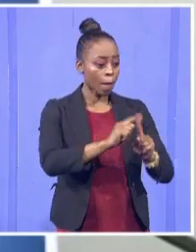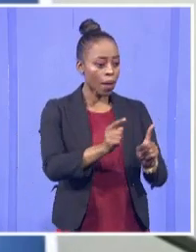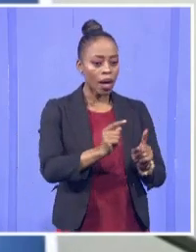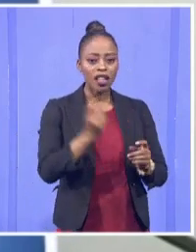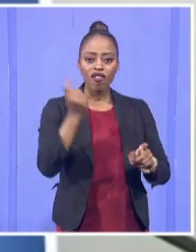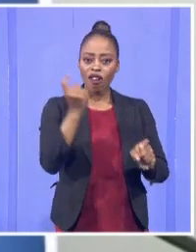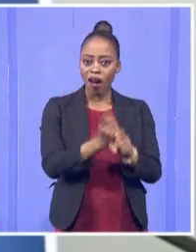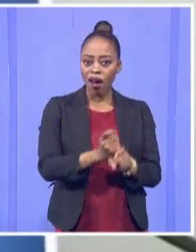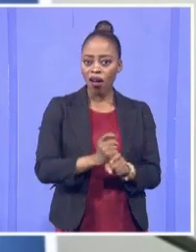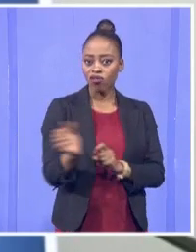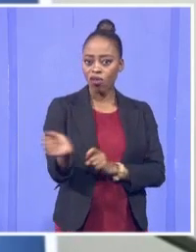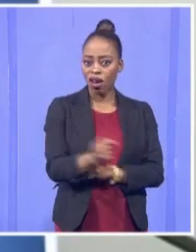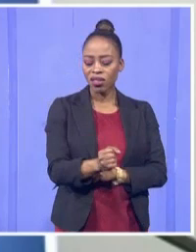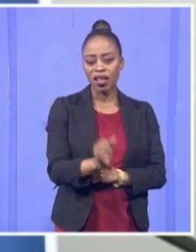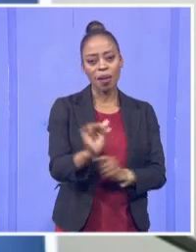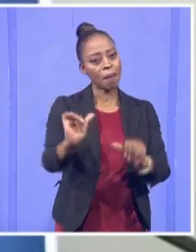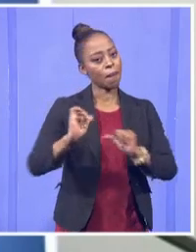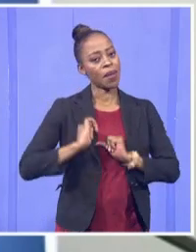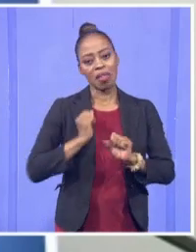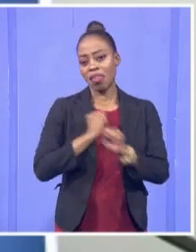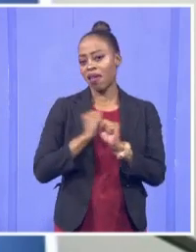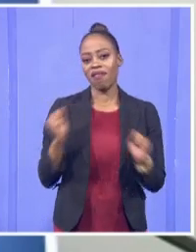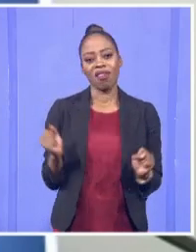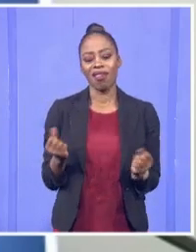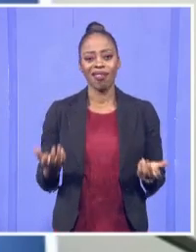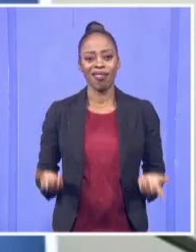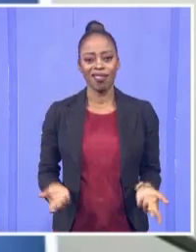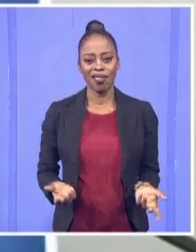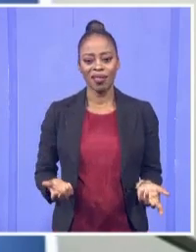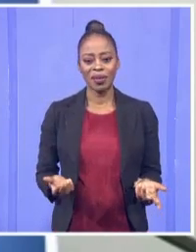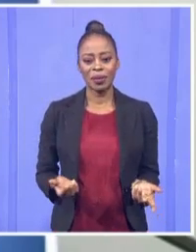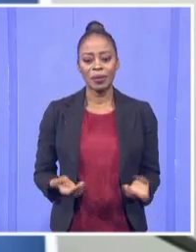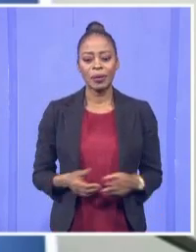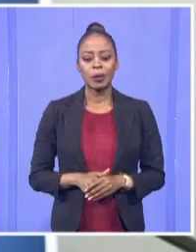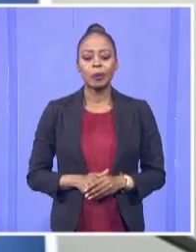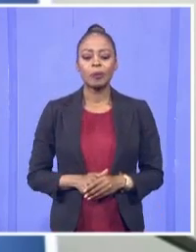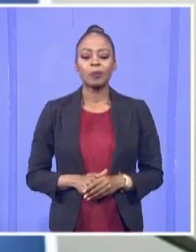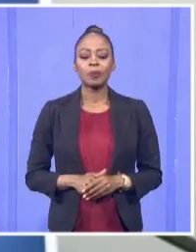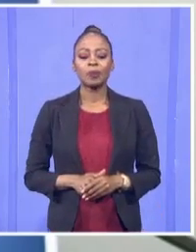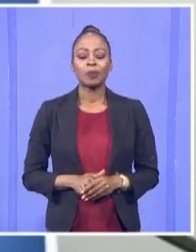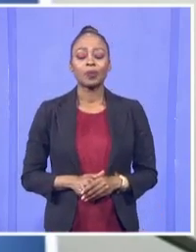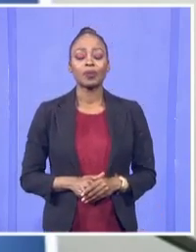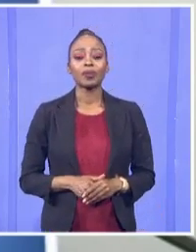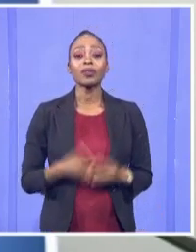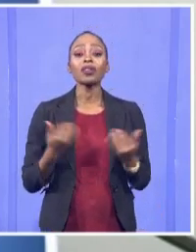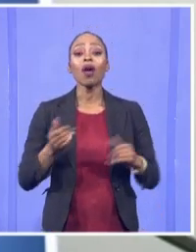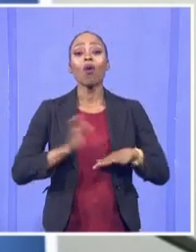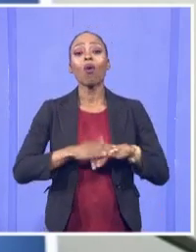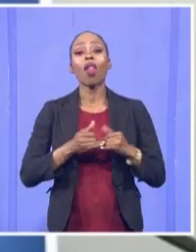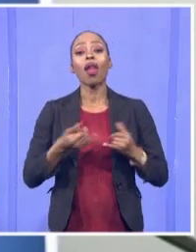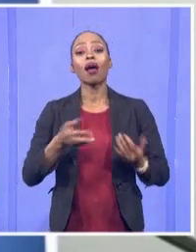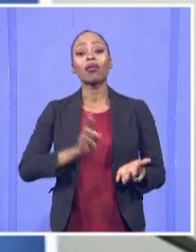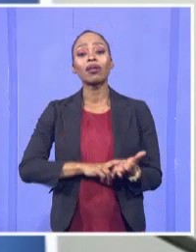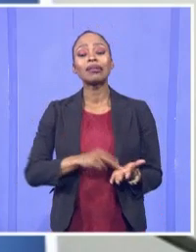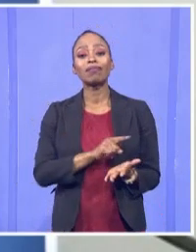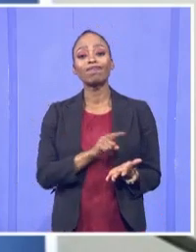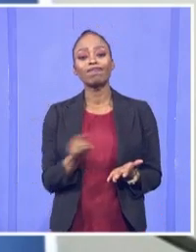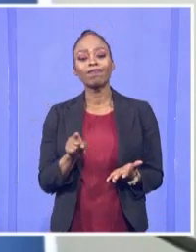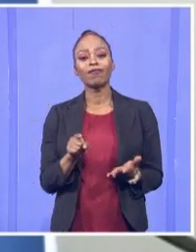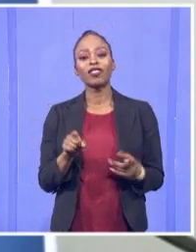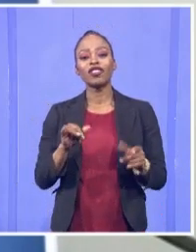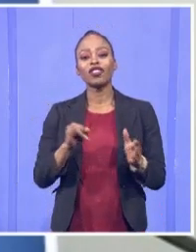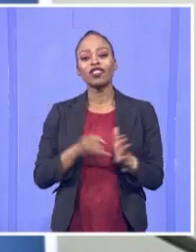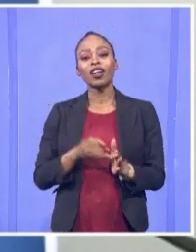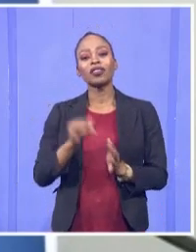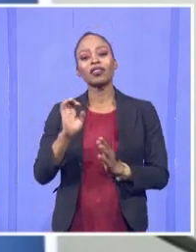of money before you can even be given an application form. So our online registration is just an e-queuing